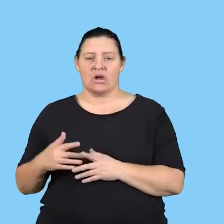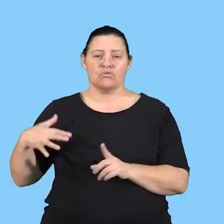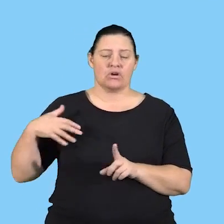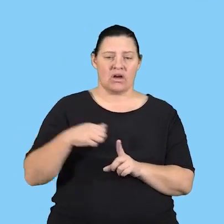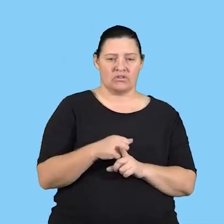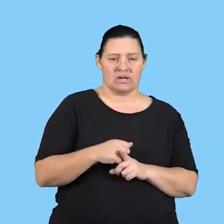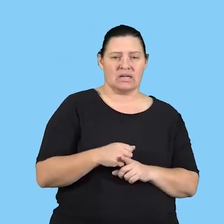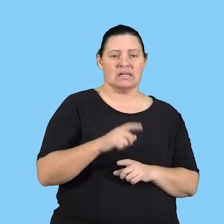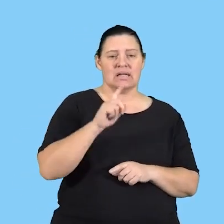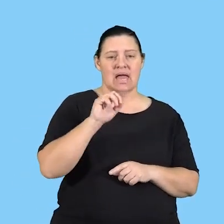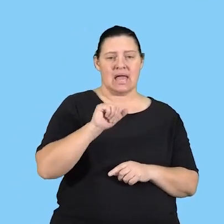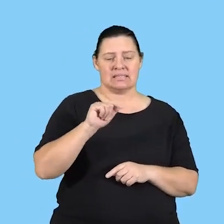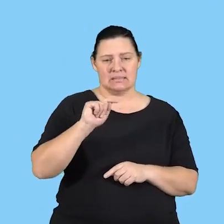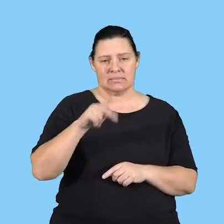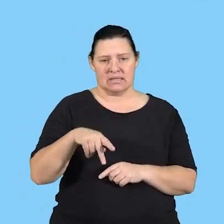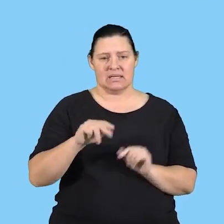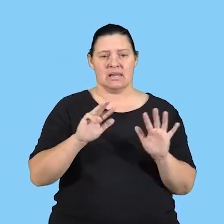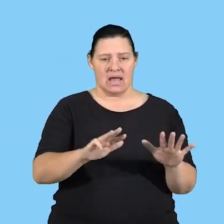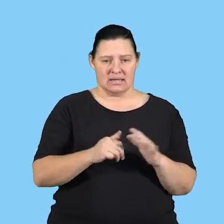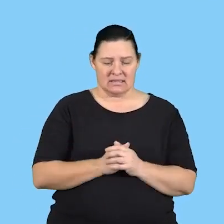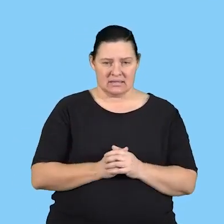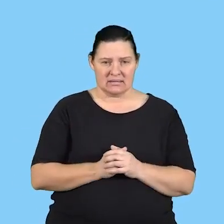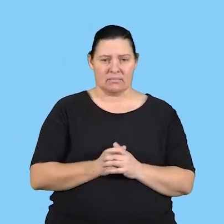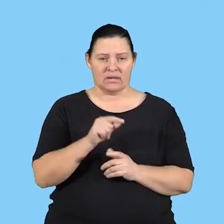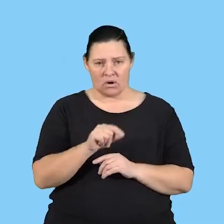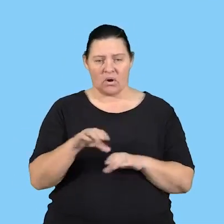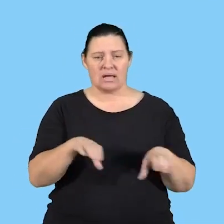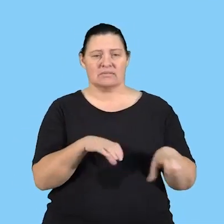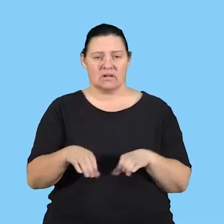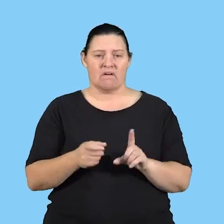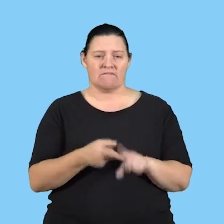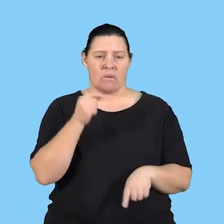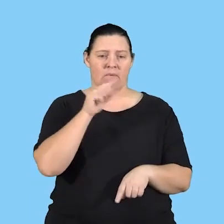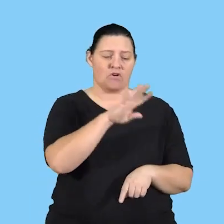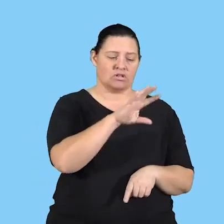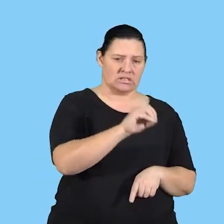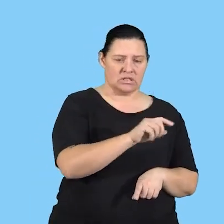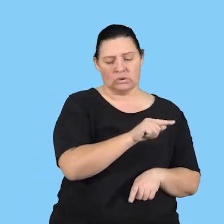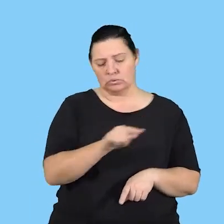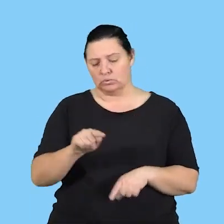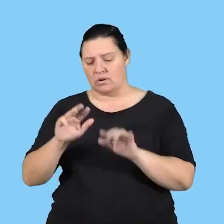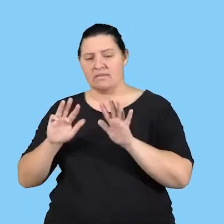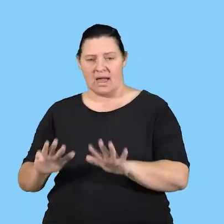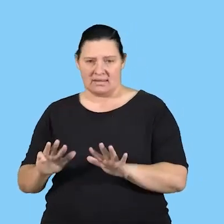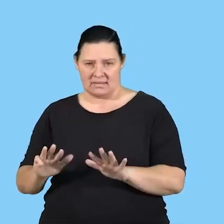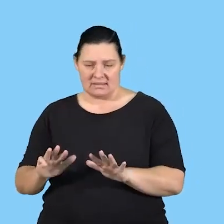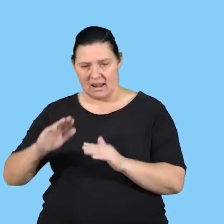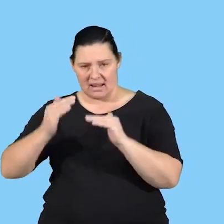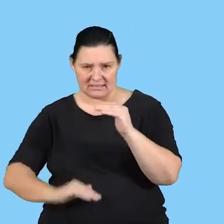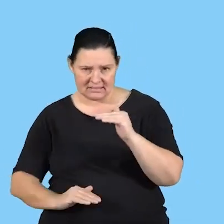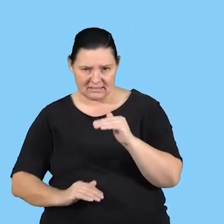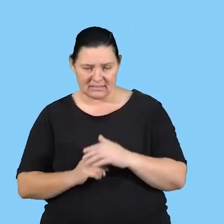recovery ATPs, it's 9. Meaning that those activities were reduced from 40 to 9. And